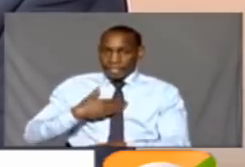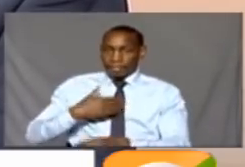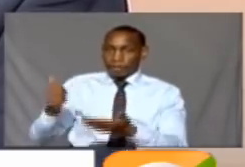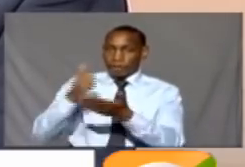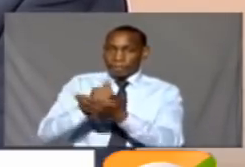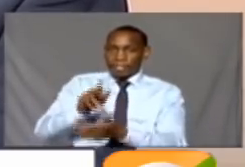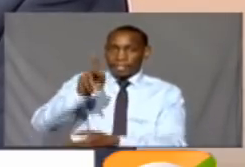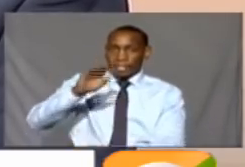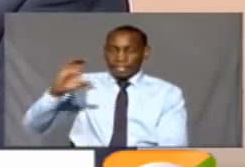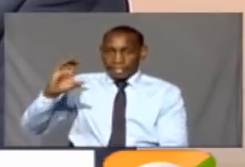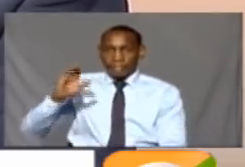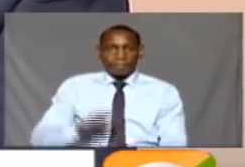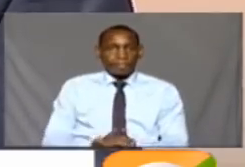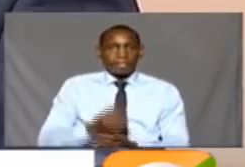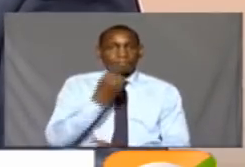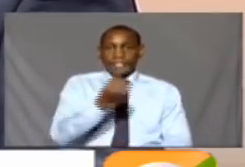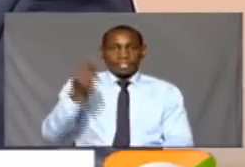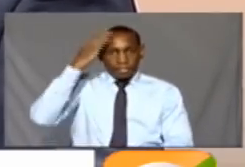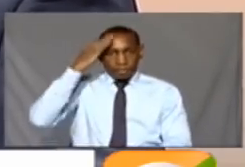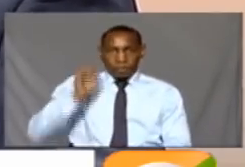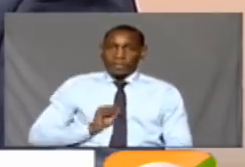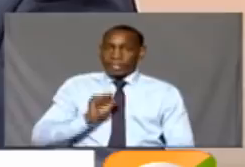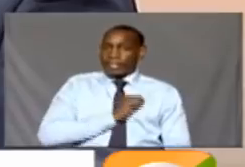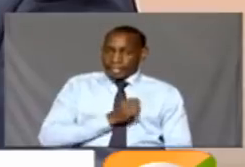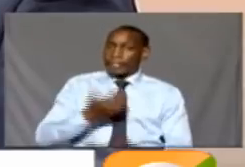at KICC. Everybody knows where the Senate is.